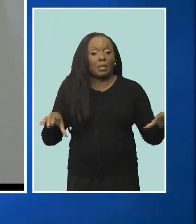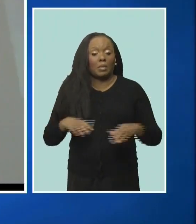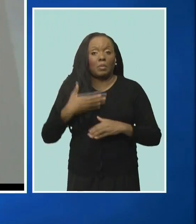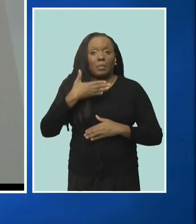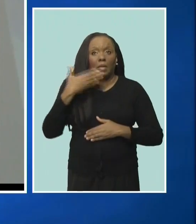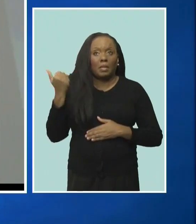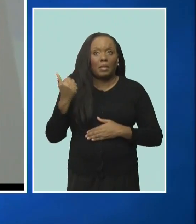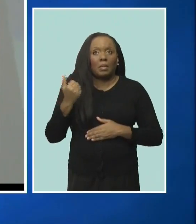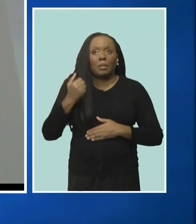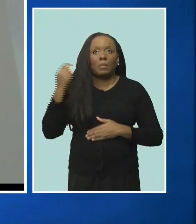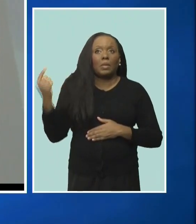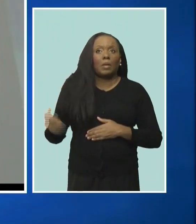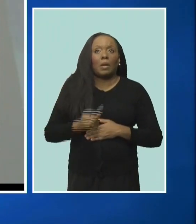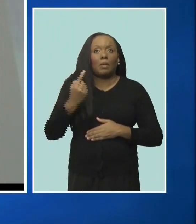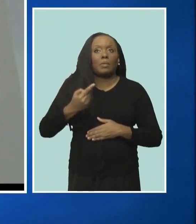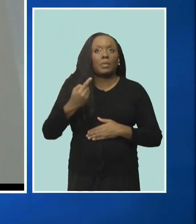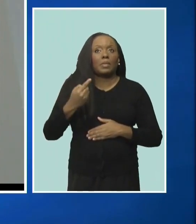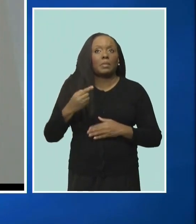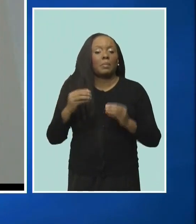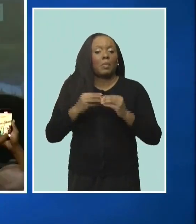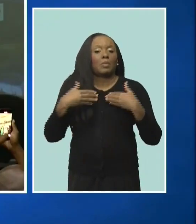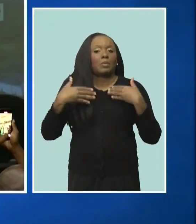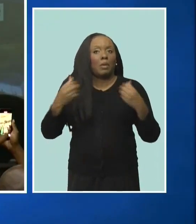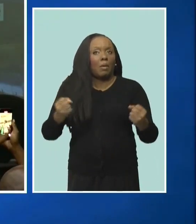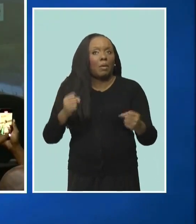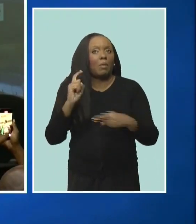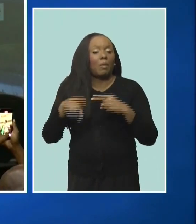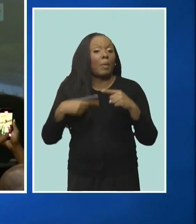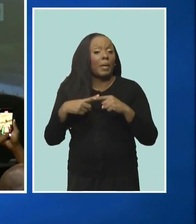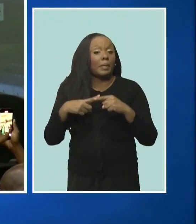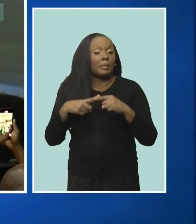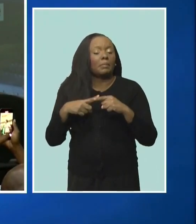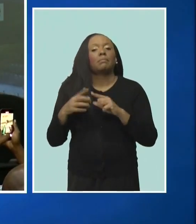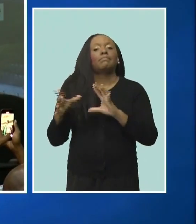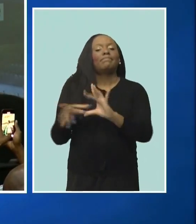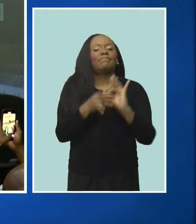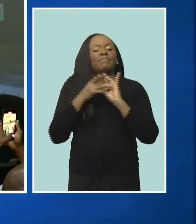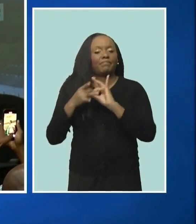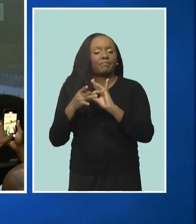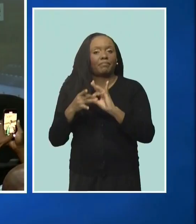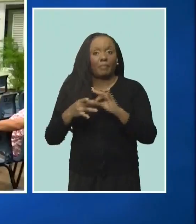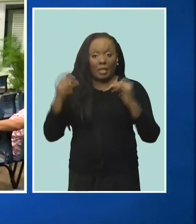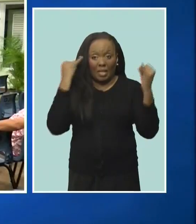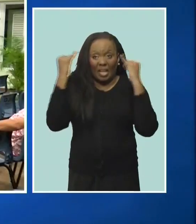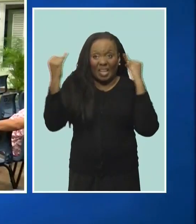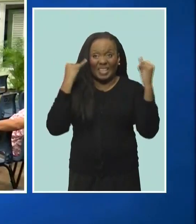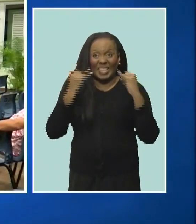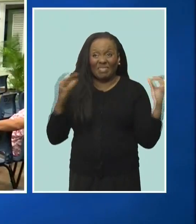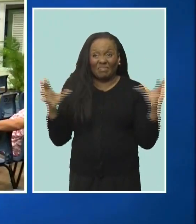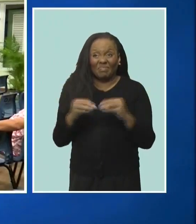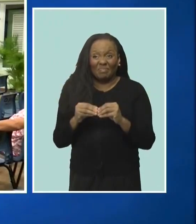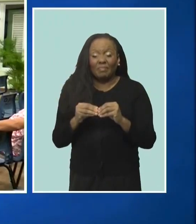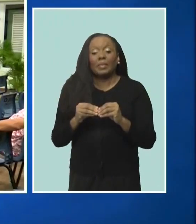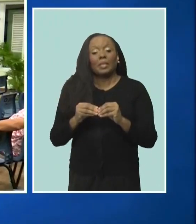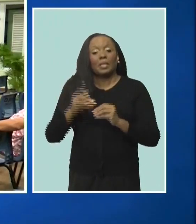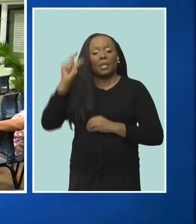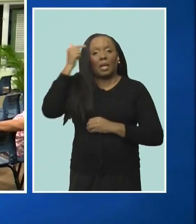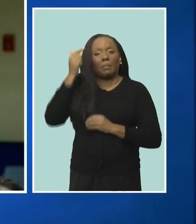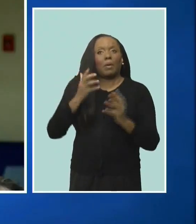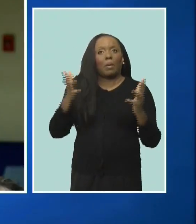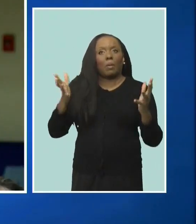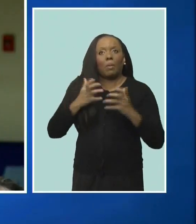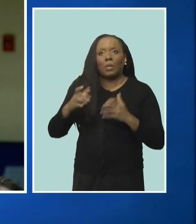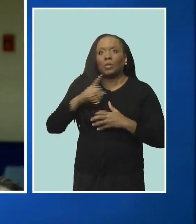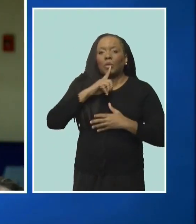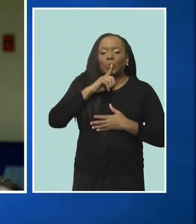are always stronger together. Prime Minister Motley says the Ideas Forum is government's chance to be able to broaden